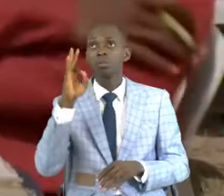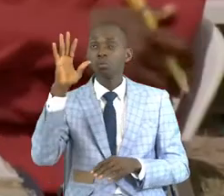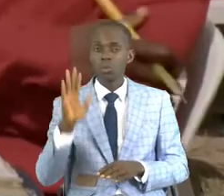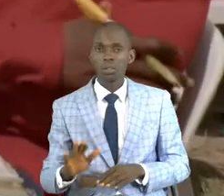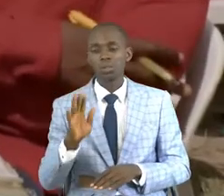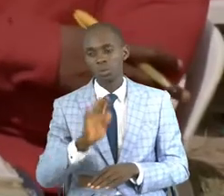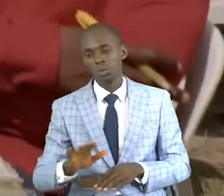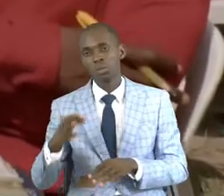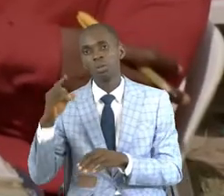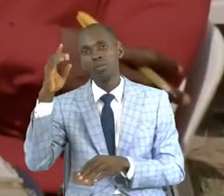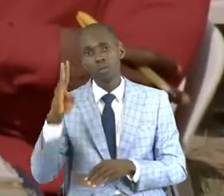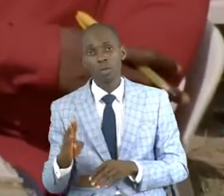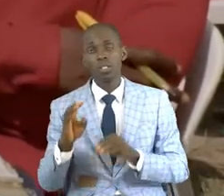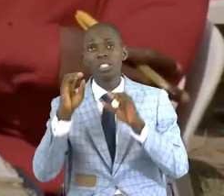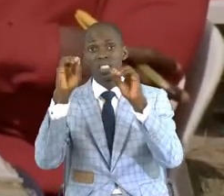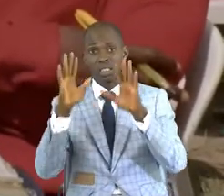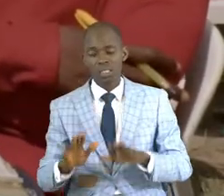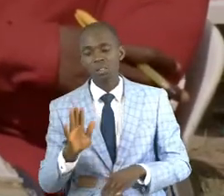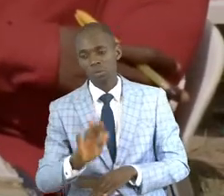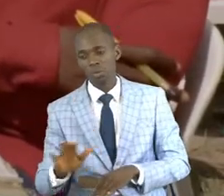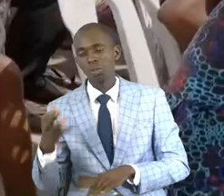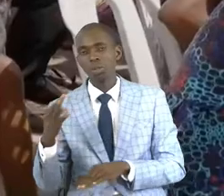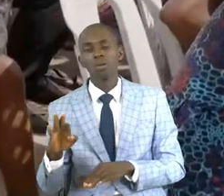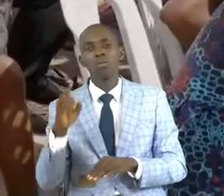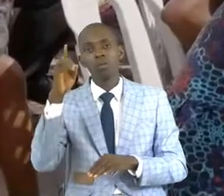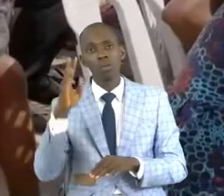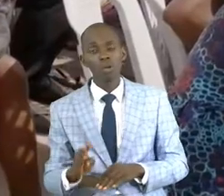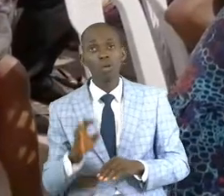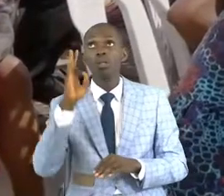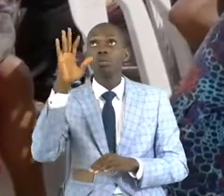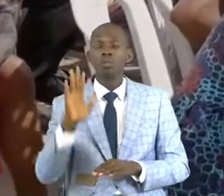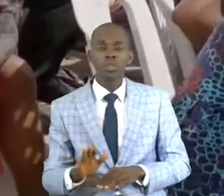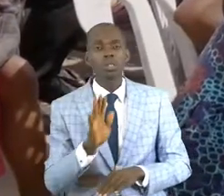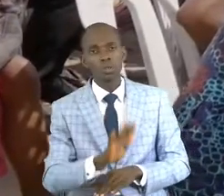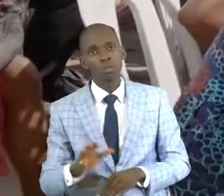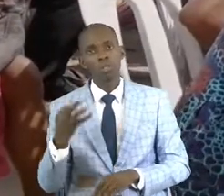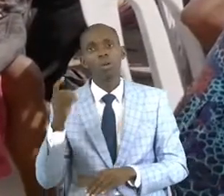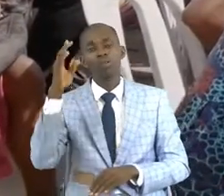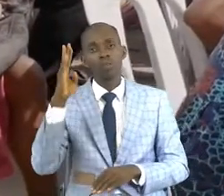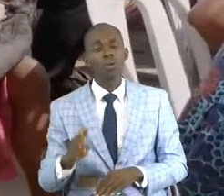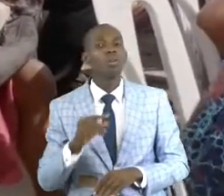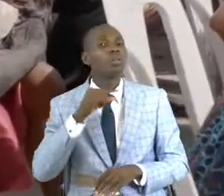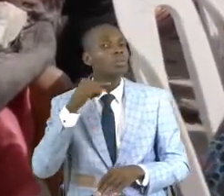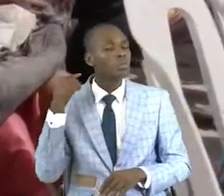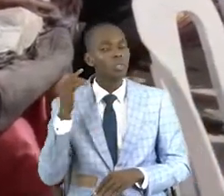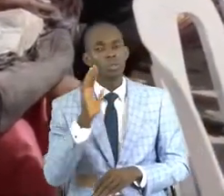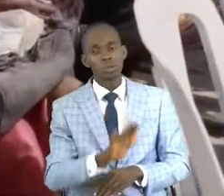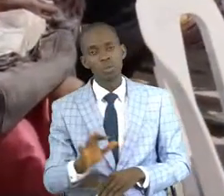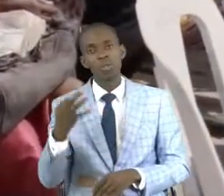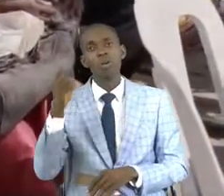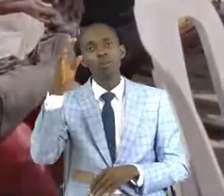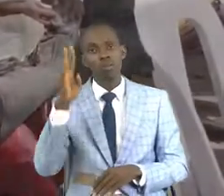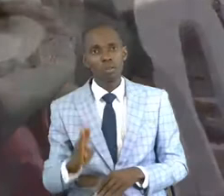teachers, children of God. We're preachers, children of God. We're pastors, children of God. We're